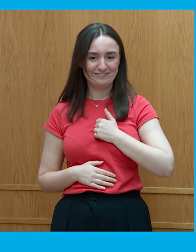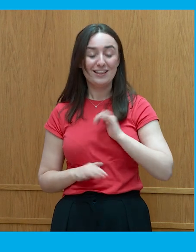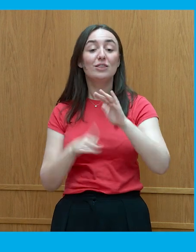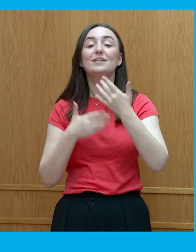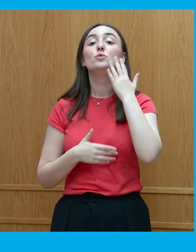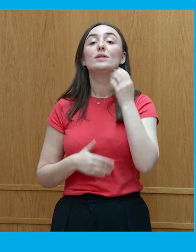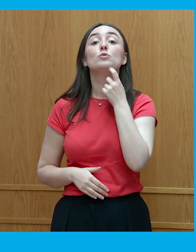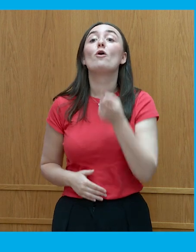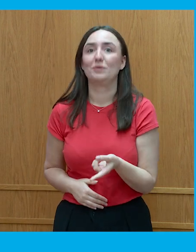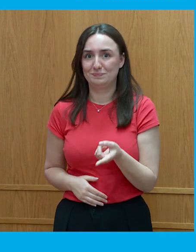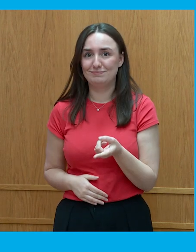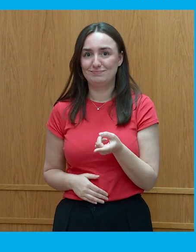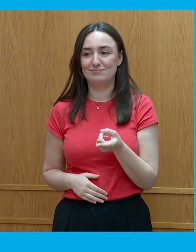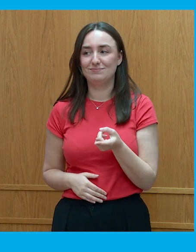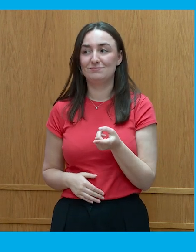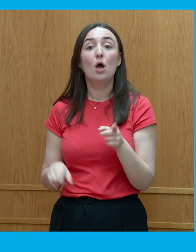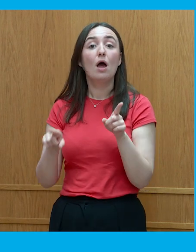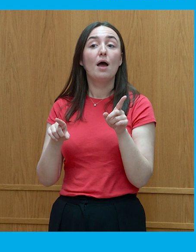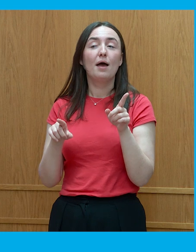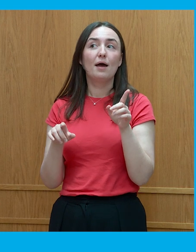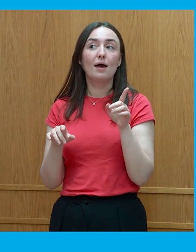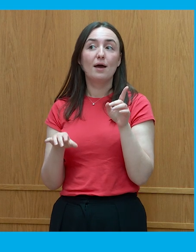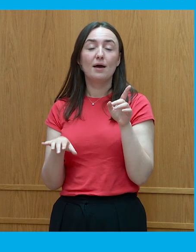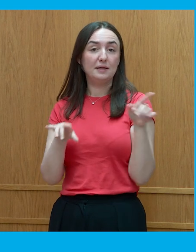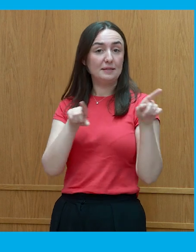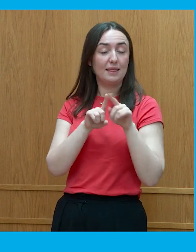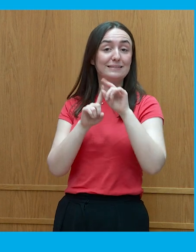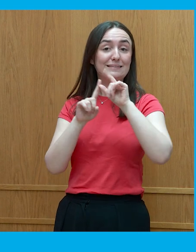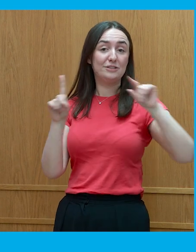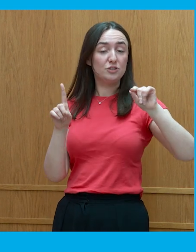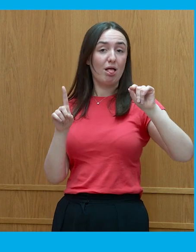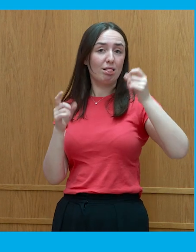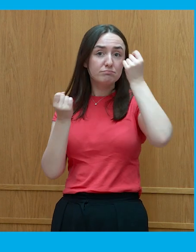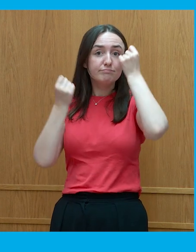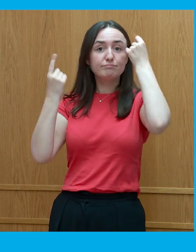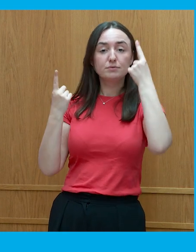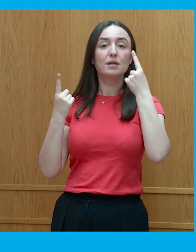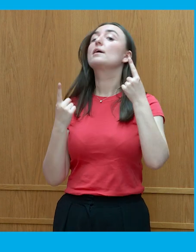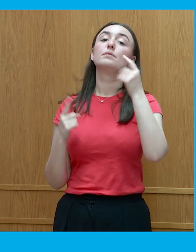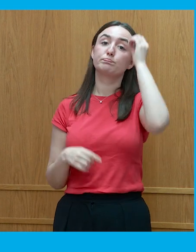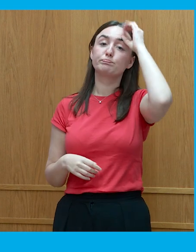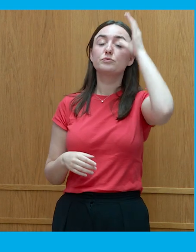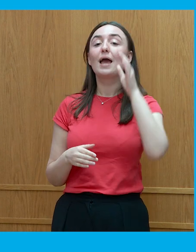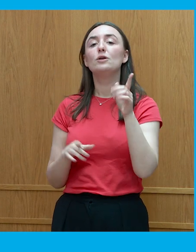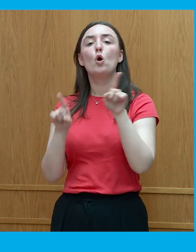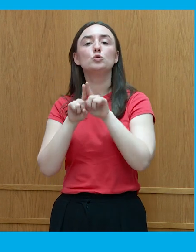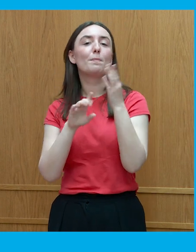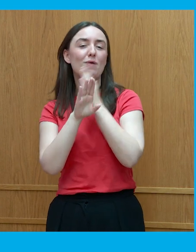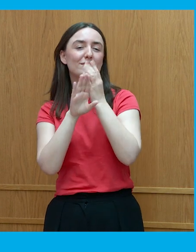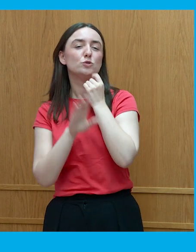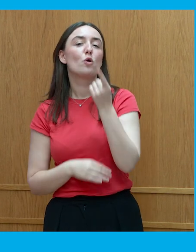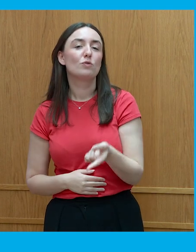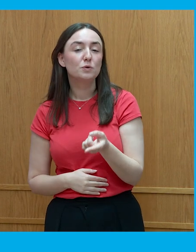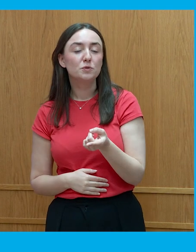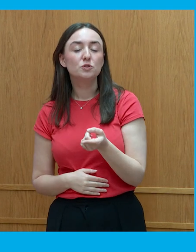on global politics. There's one on Friday as well. And digital literacy and privacy as well tomorrow. So do pick